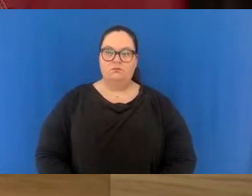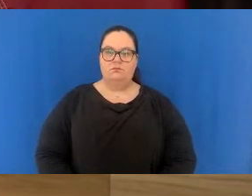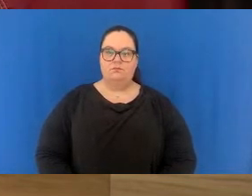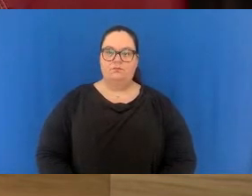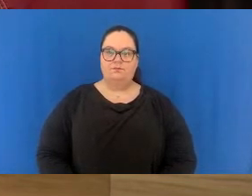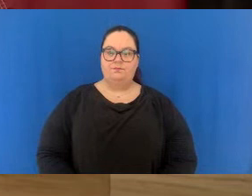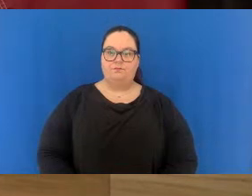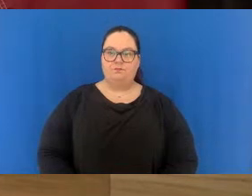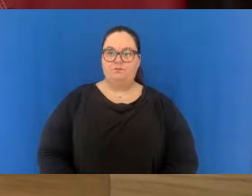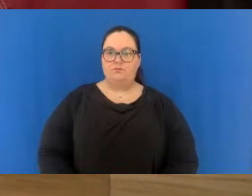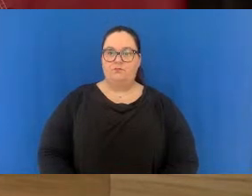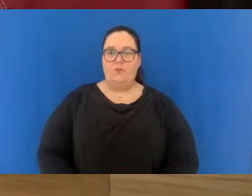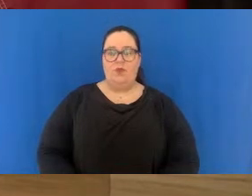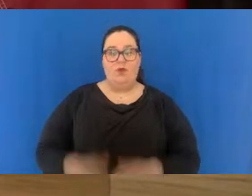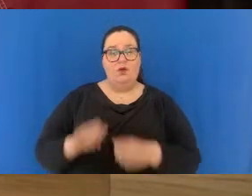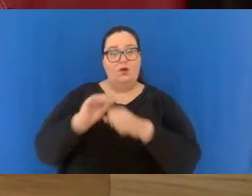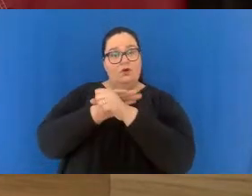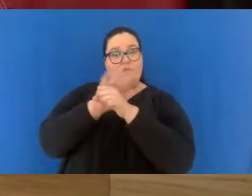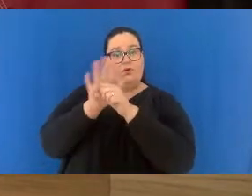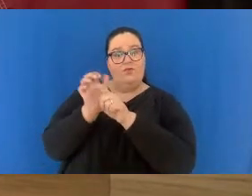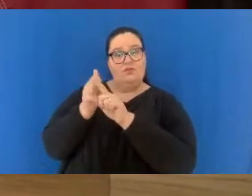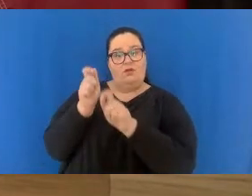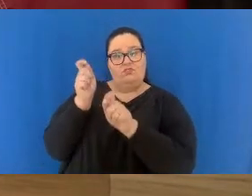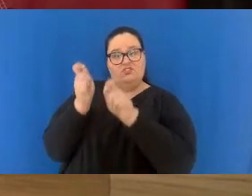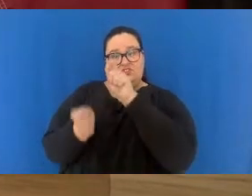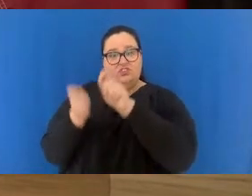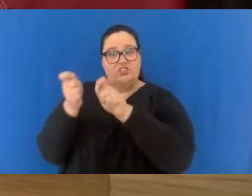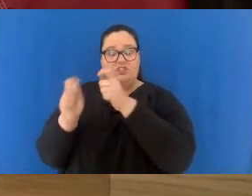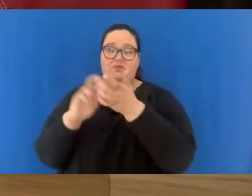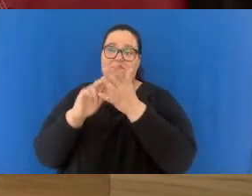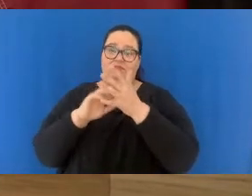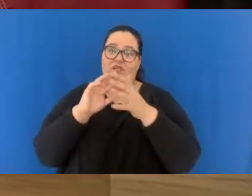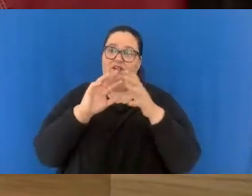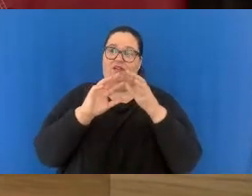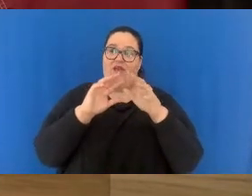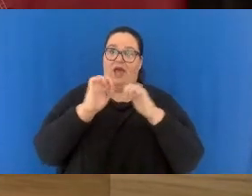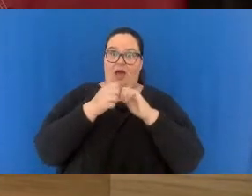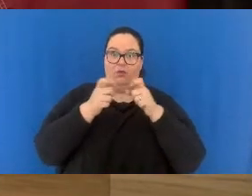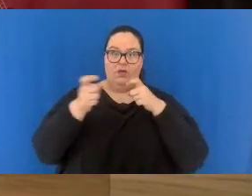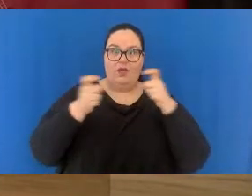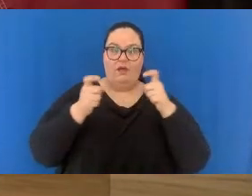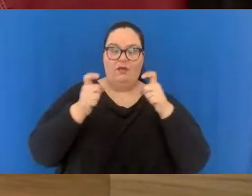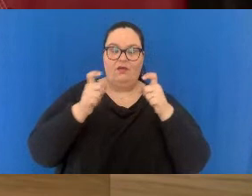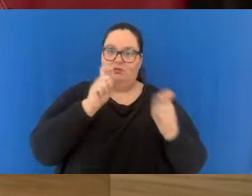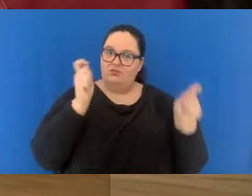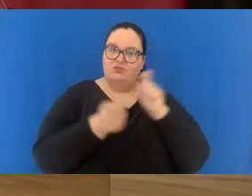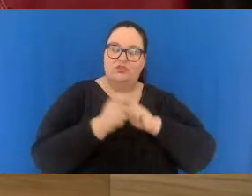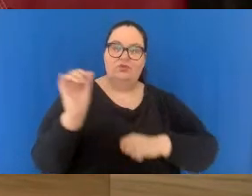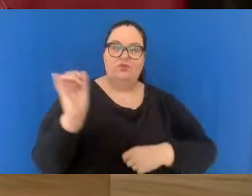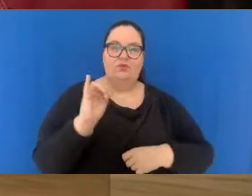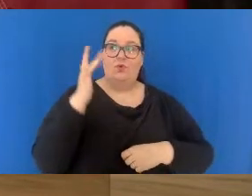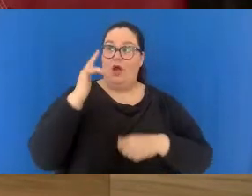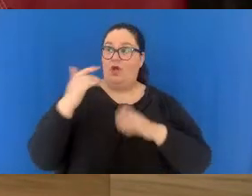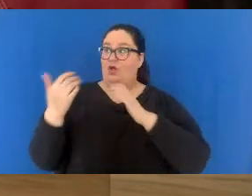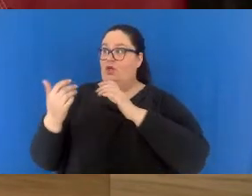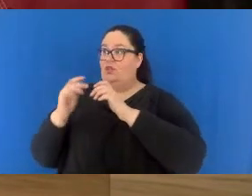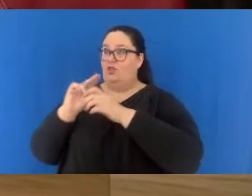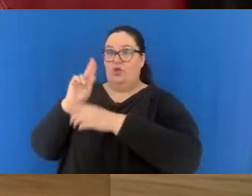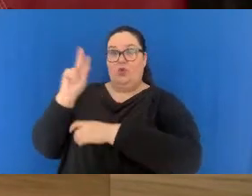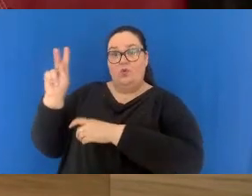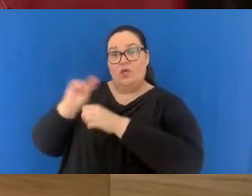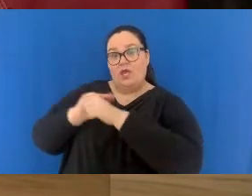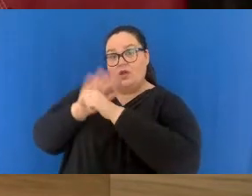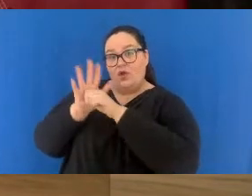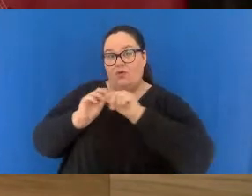COVID-19 have changed the course of this pandemic. They are highly infectious and easily transmissible. The continued rise in cases